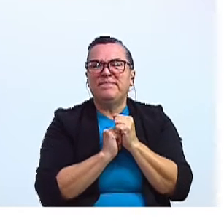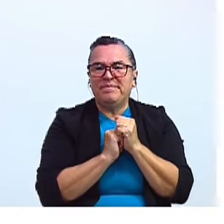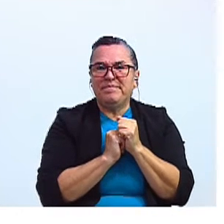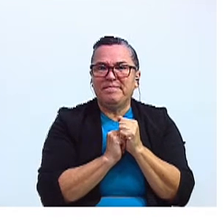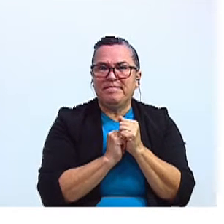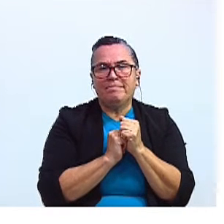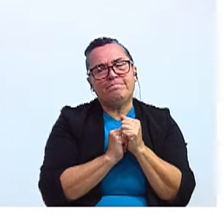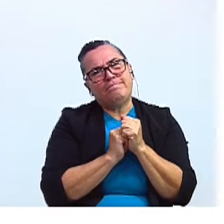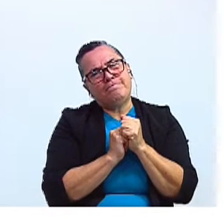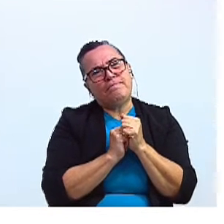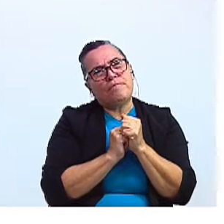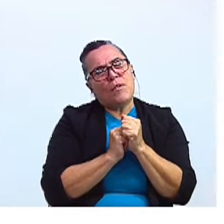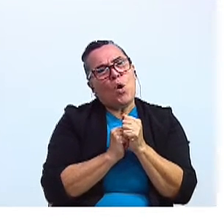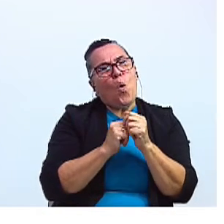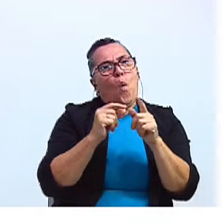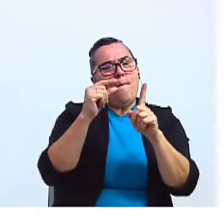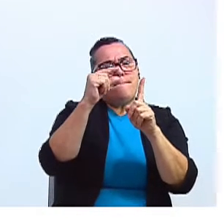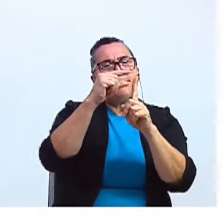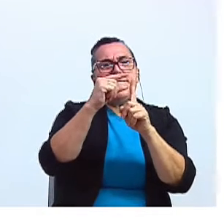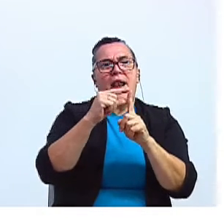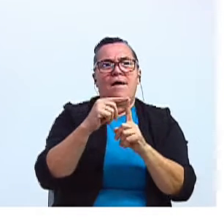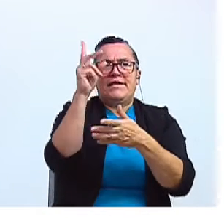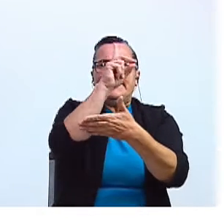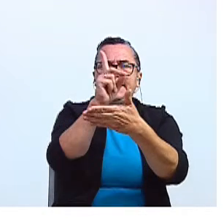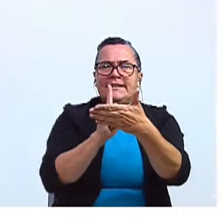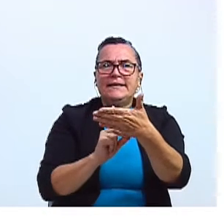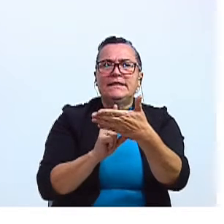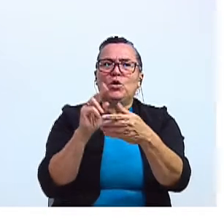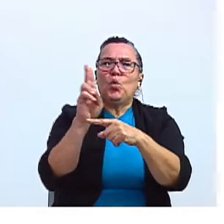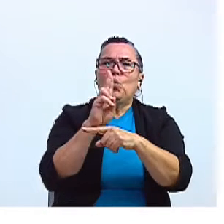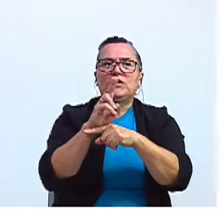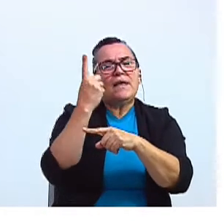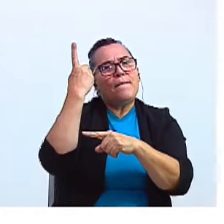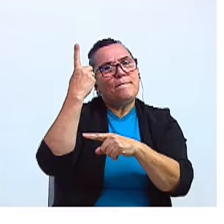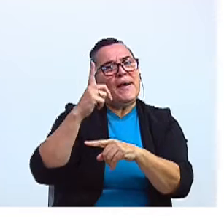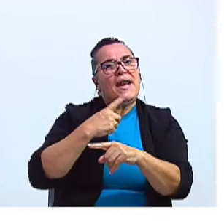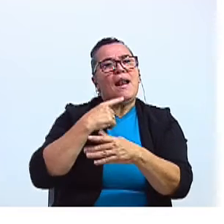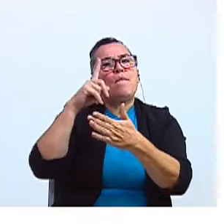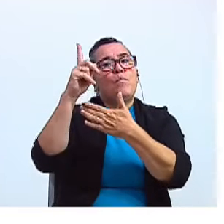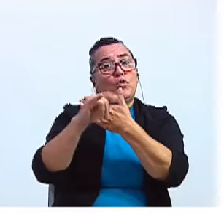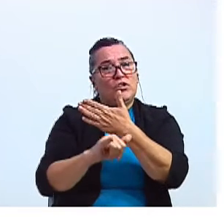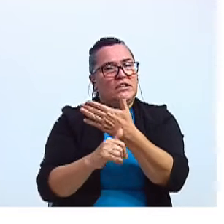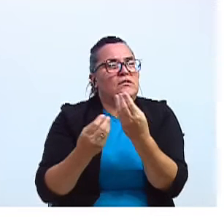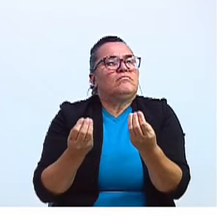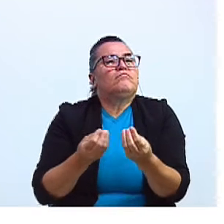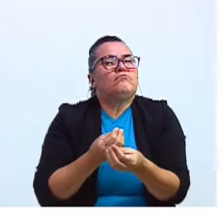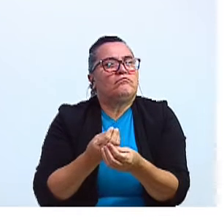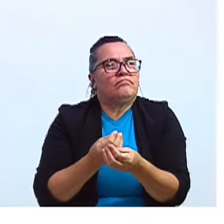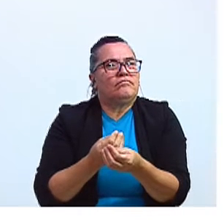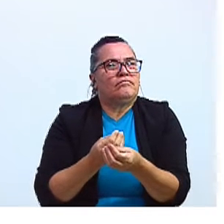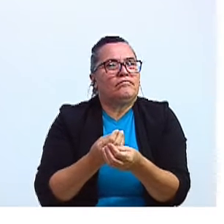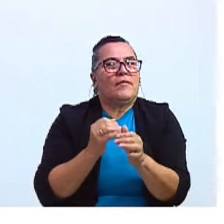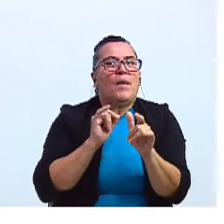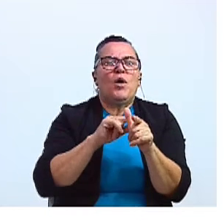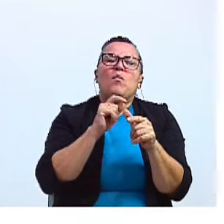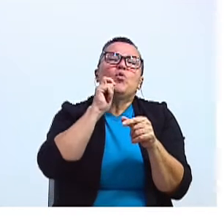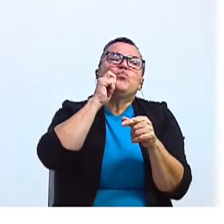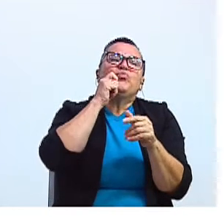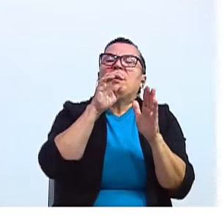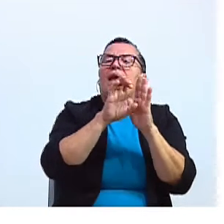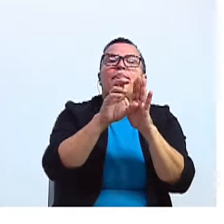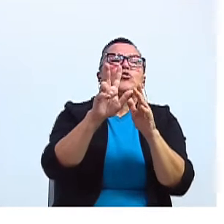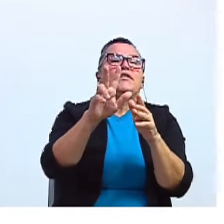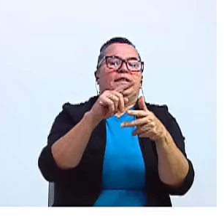what descriptive words would you use to describe this product? Okay, at least include 3. For